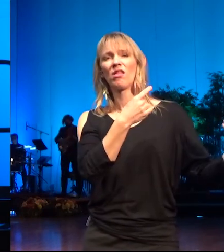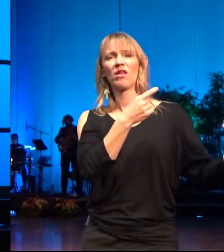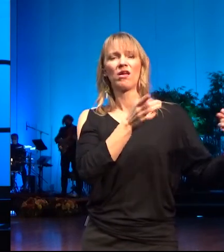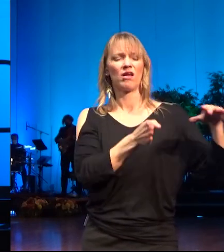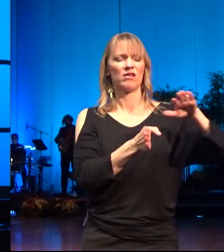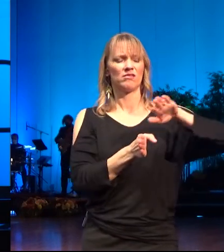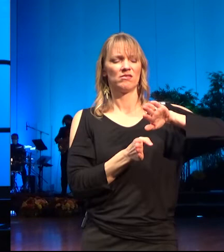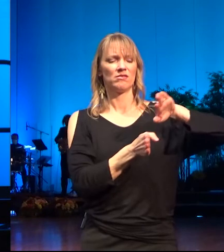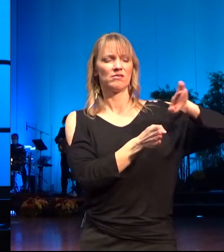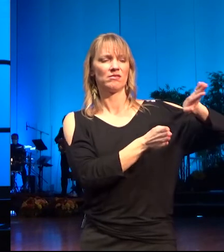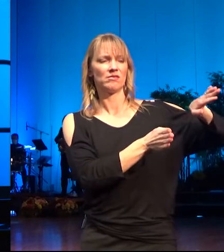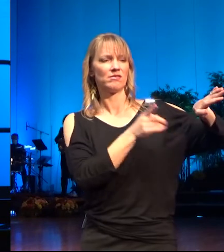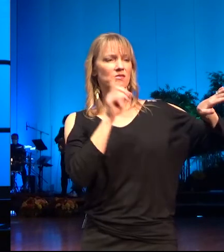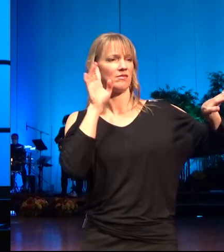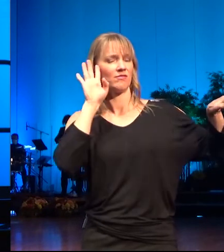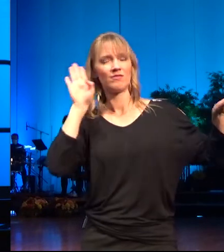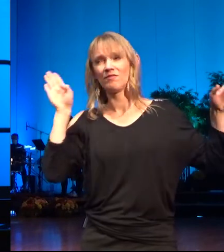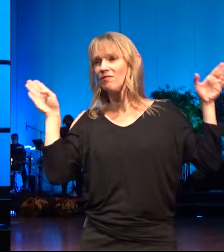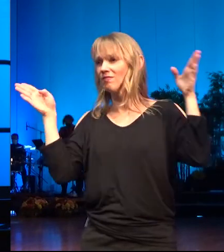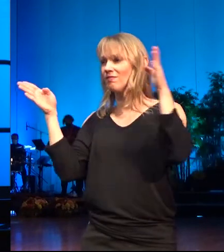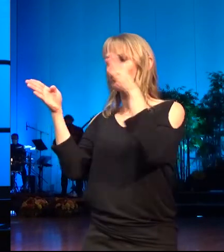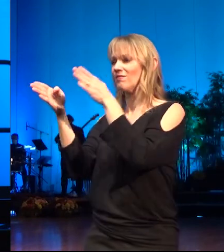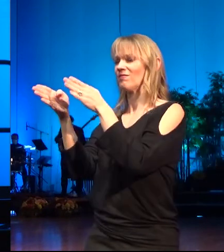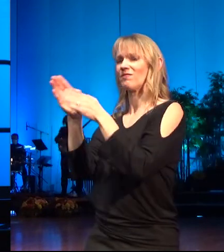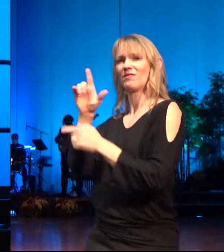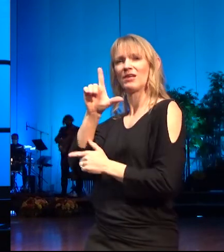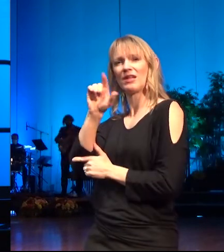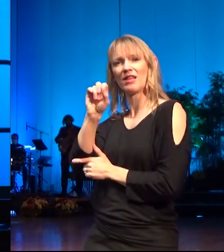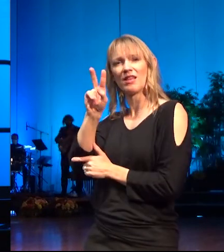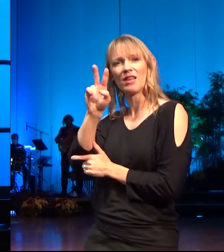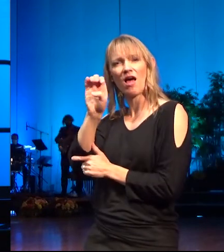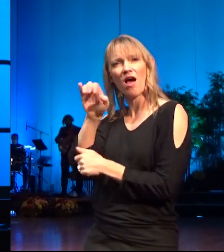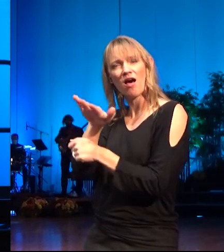we enter into that space of love.